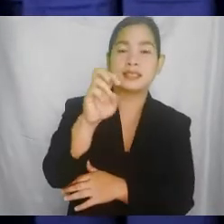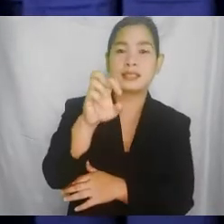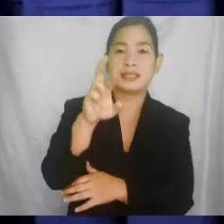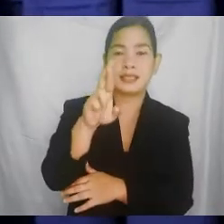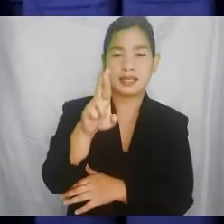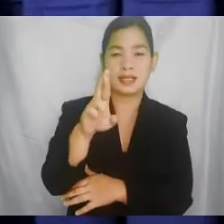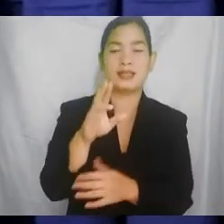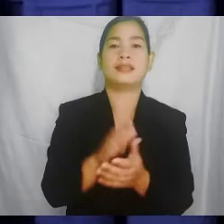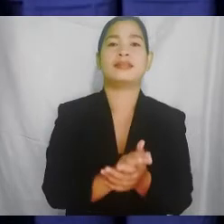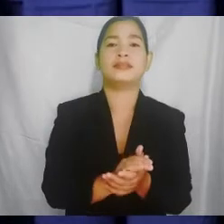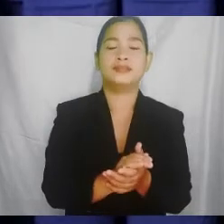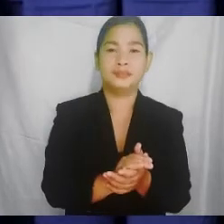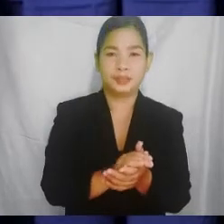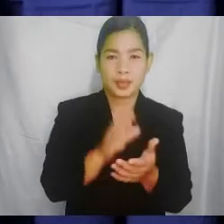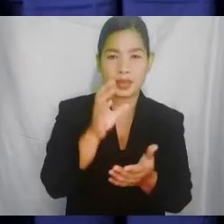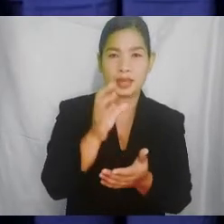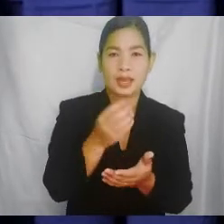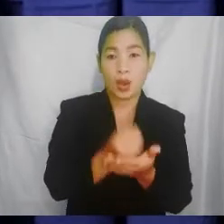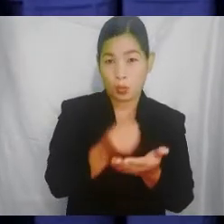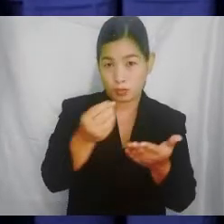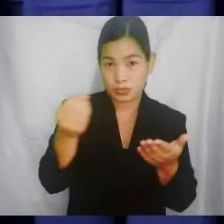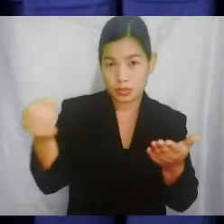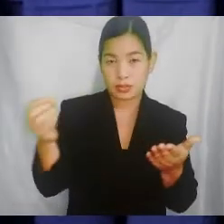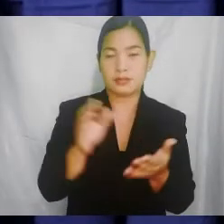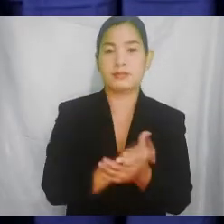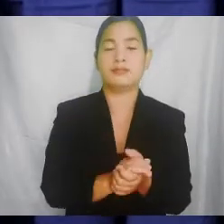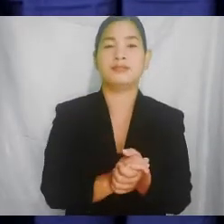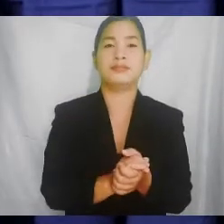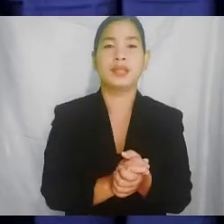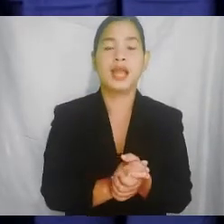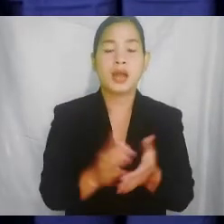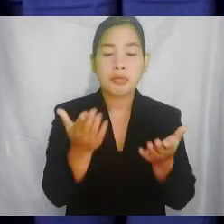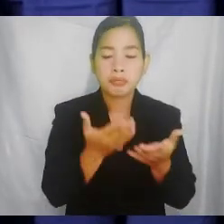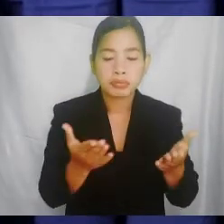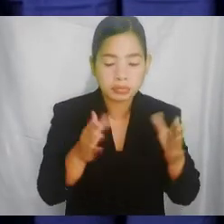objects up to 4 times magnification.